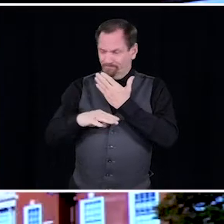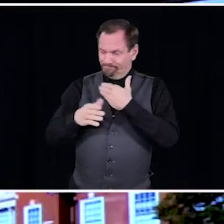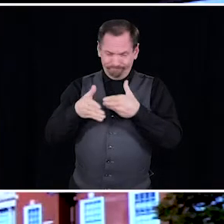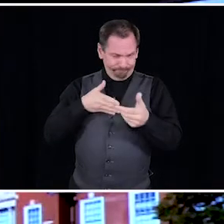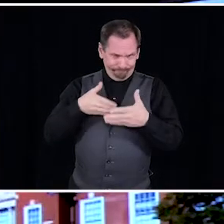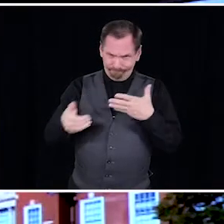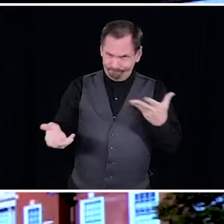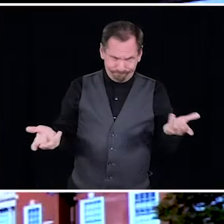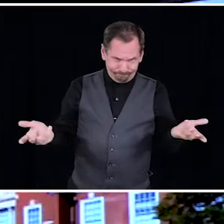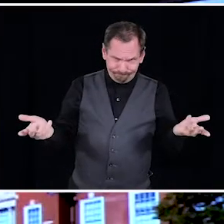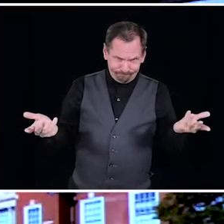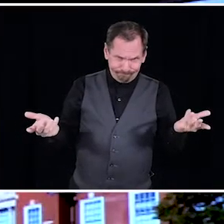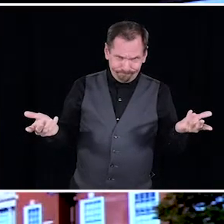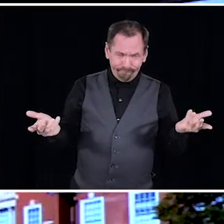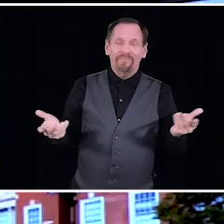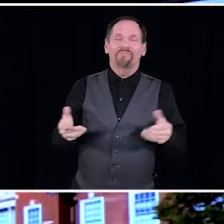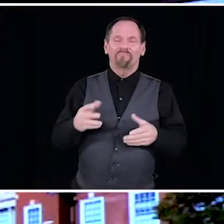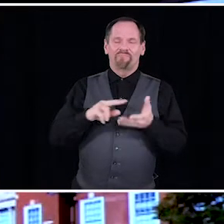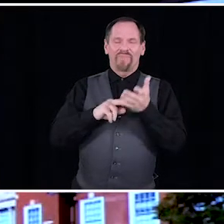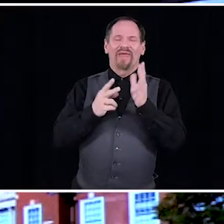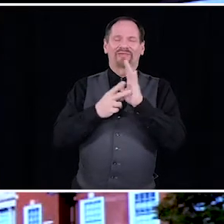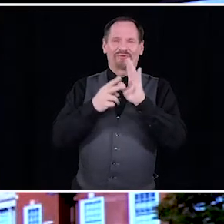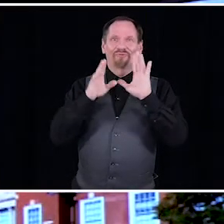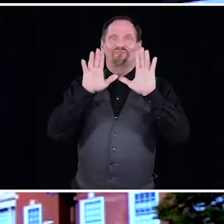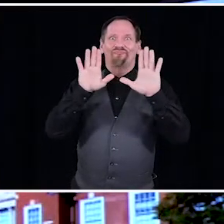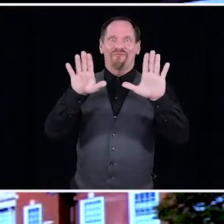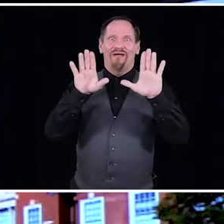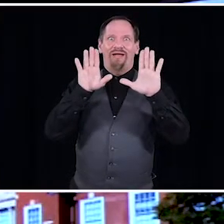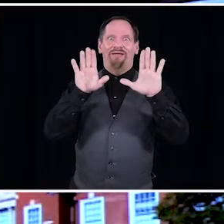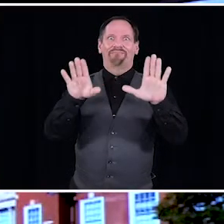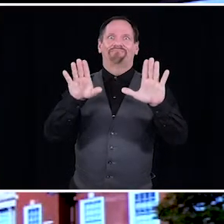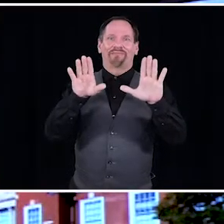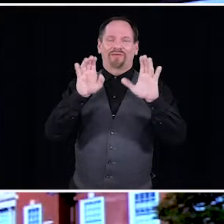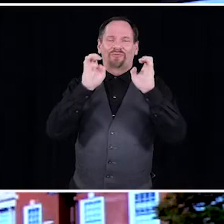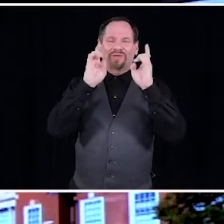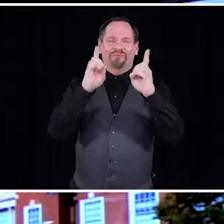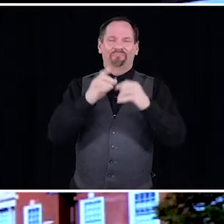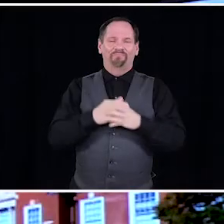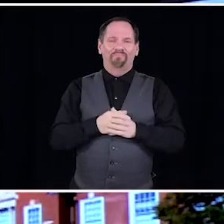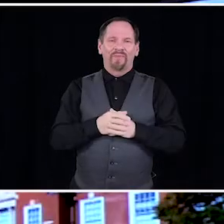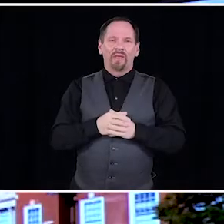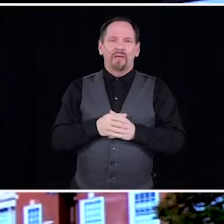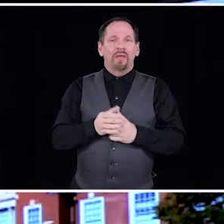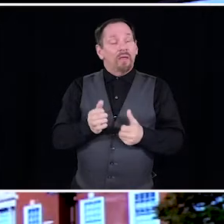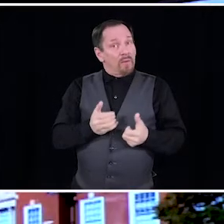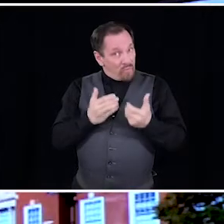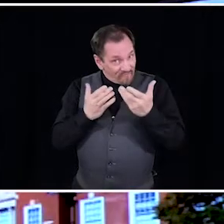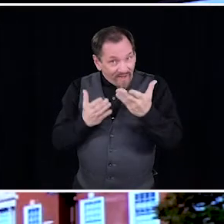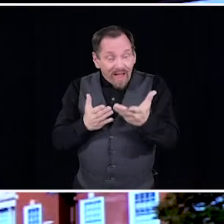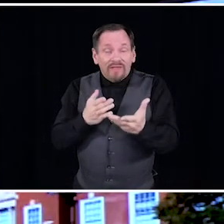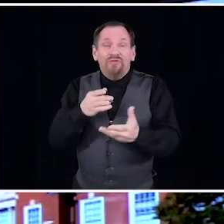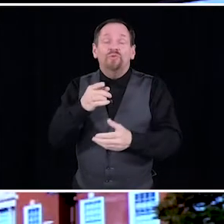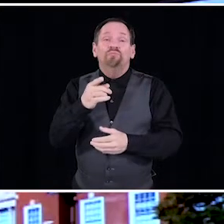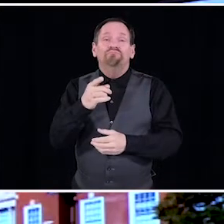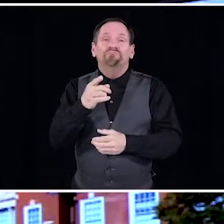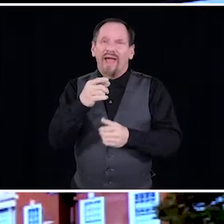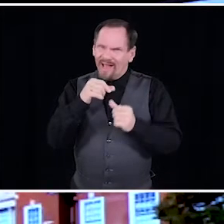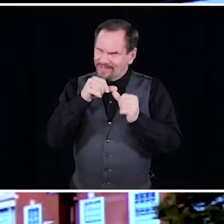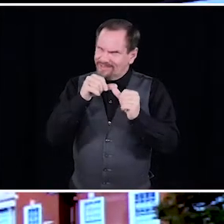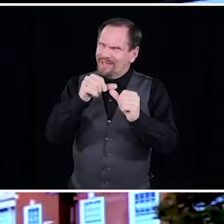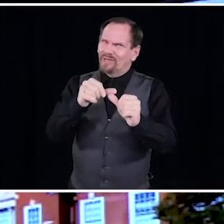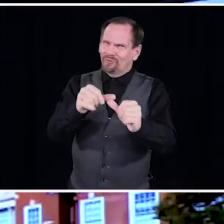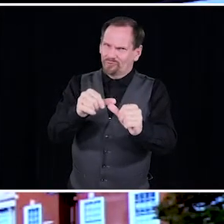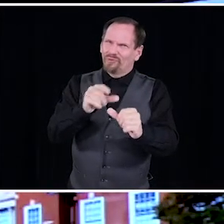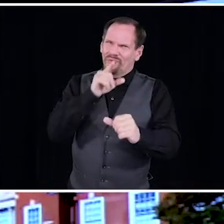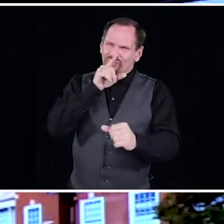it means you have received an outstanding education, and one that provides you and will continue to